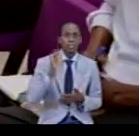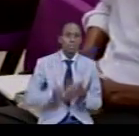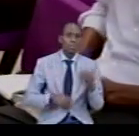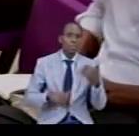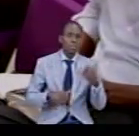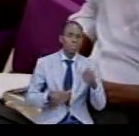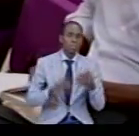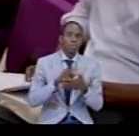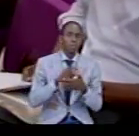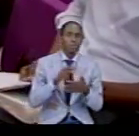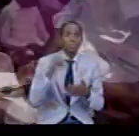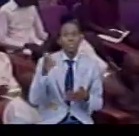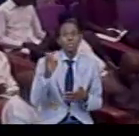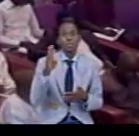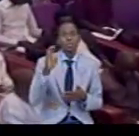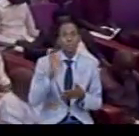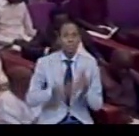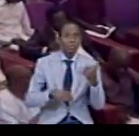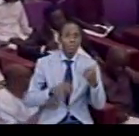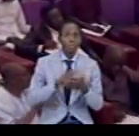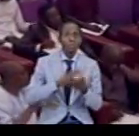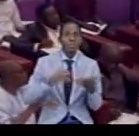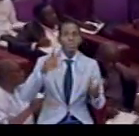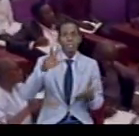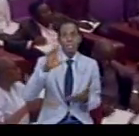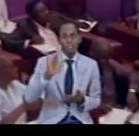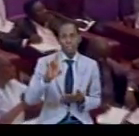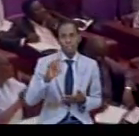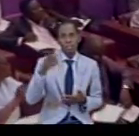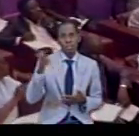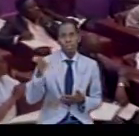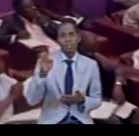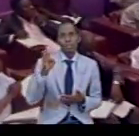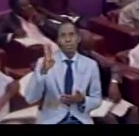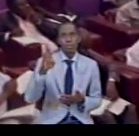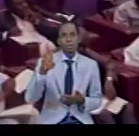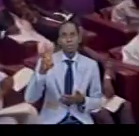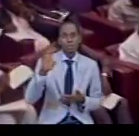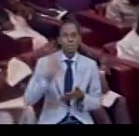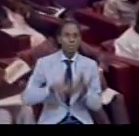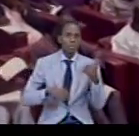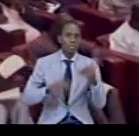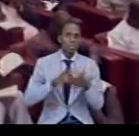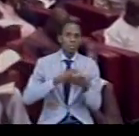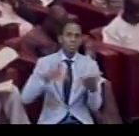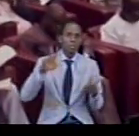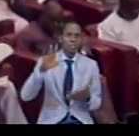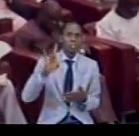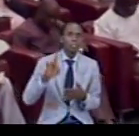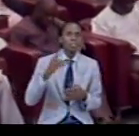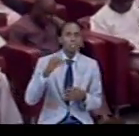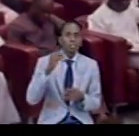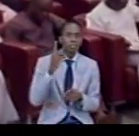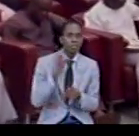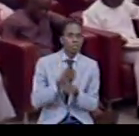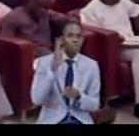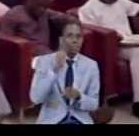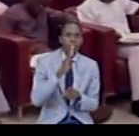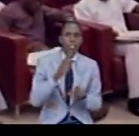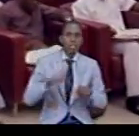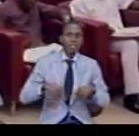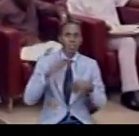now the judge shall live by faith but he fed him and draw back